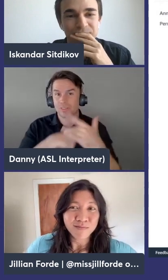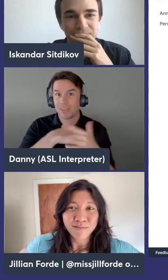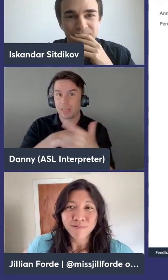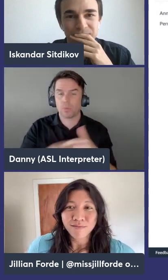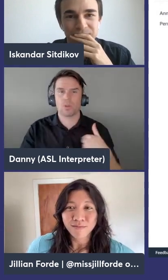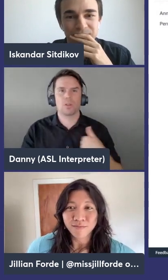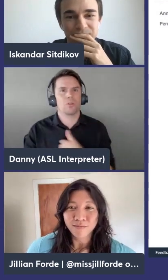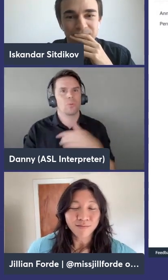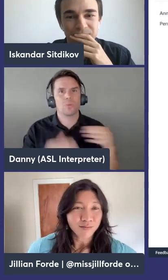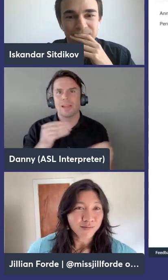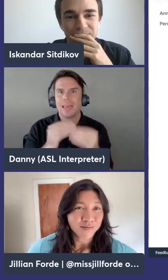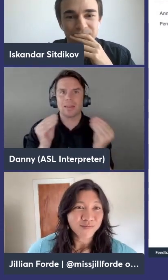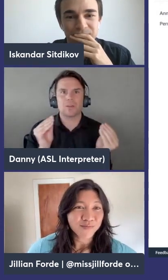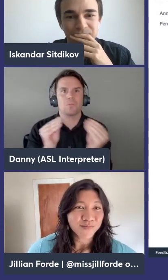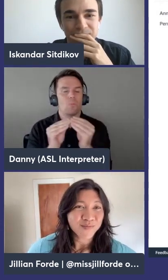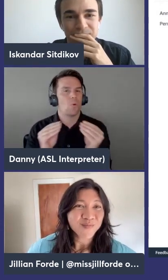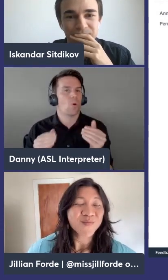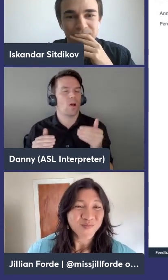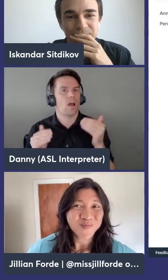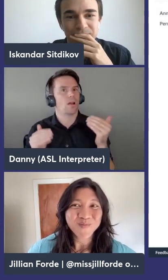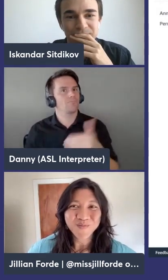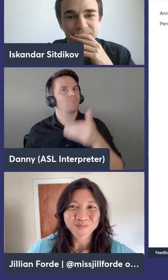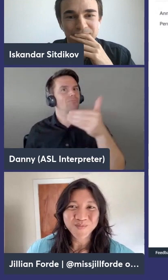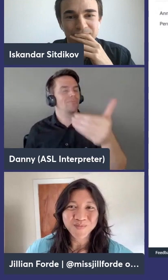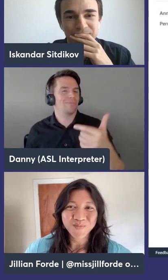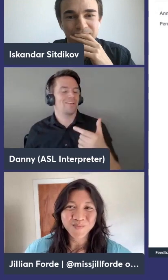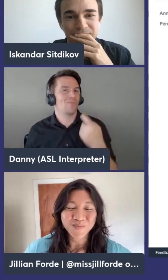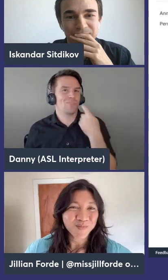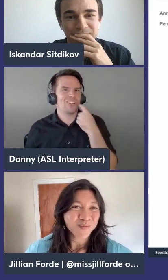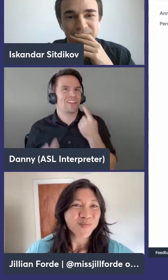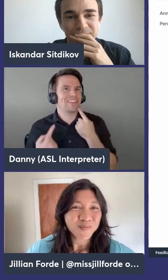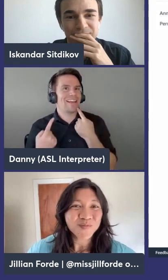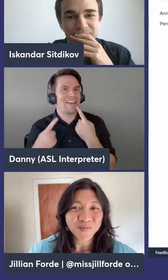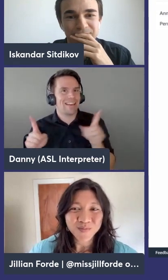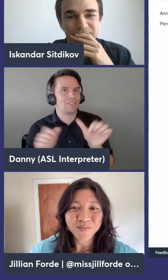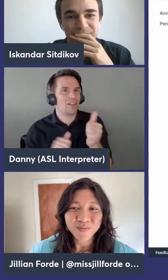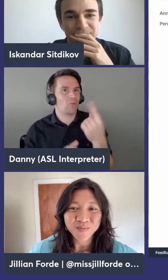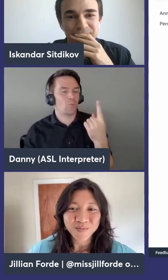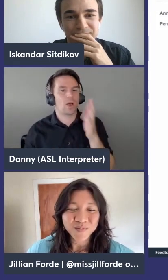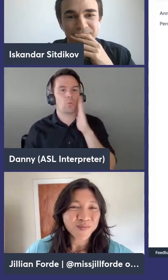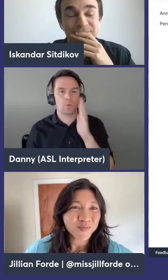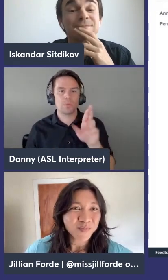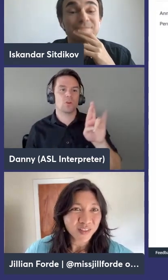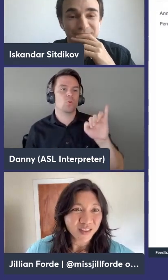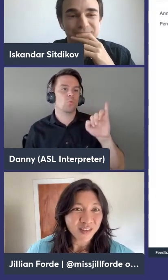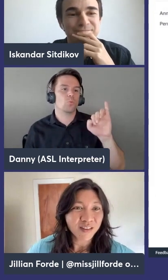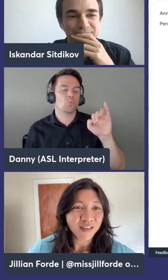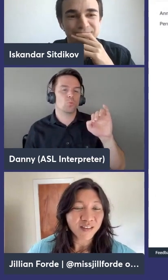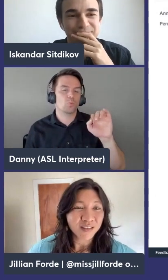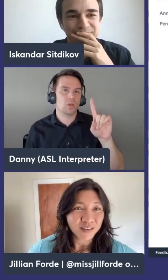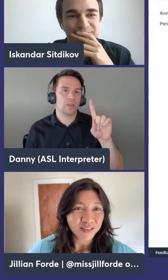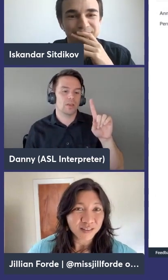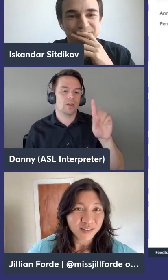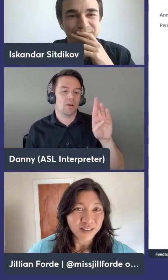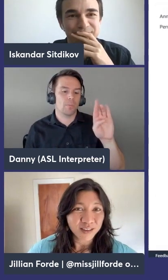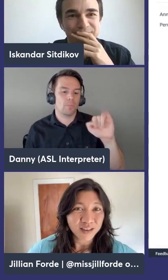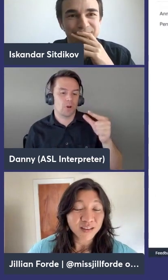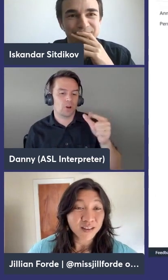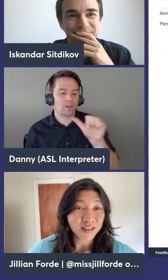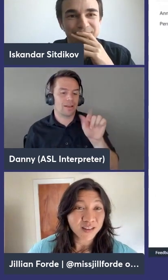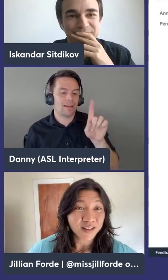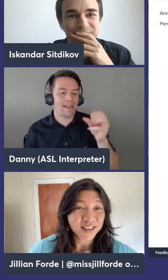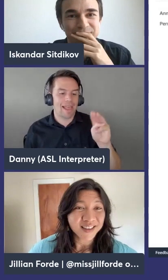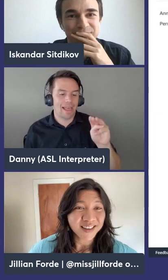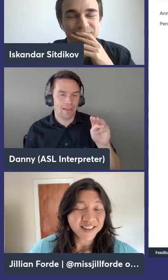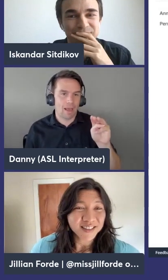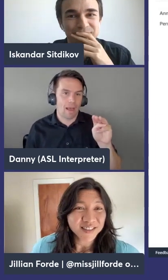adding more. We've already pre-announced another one that is going to be a Rydberg atom array. And so the fact that you can